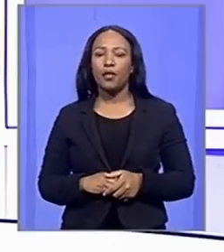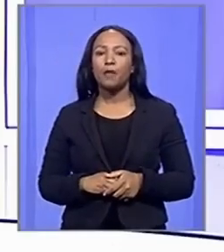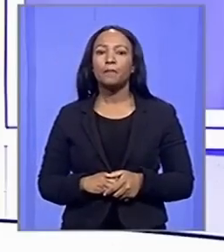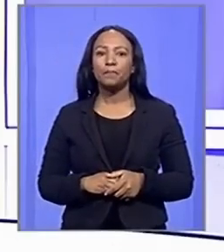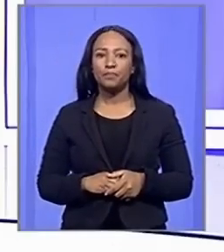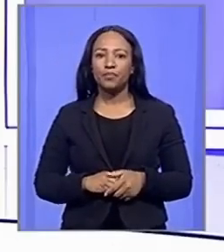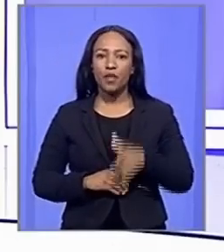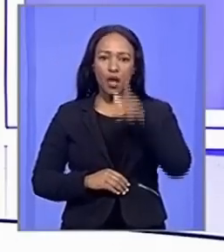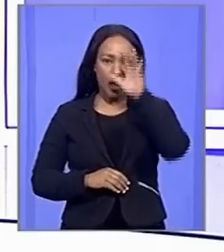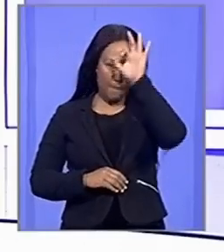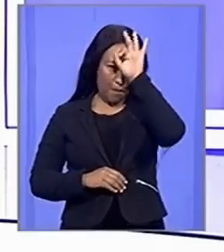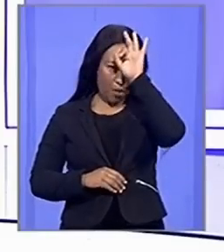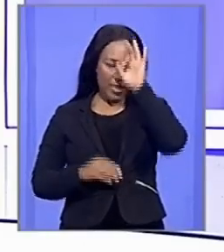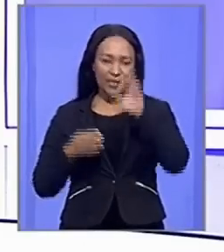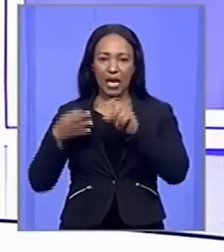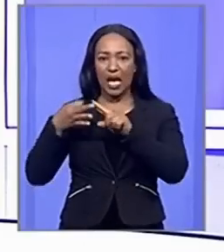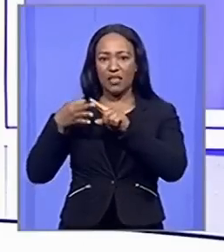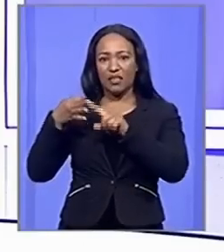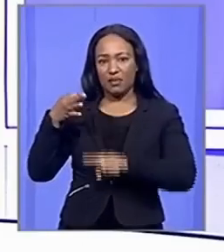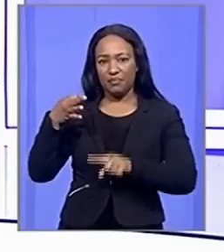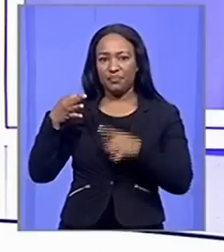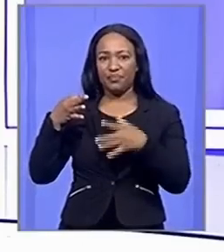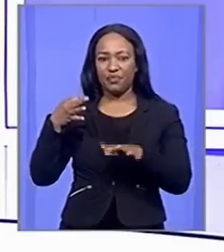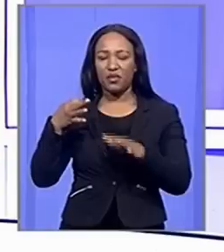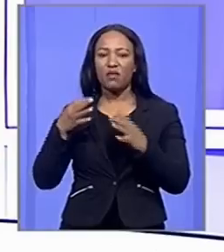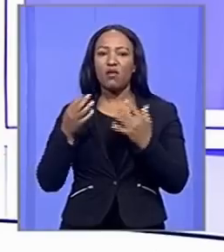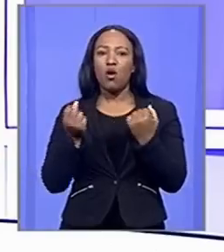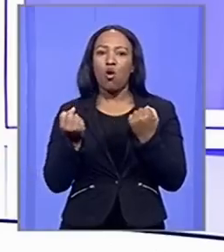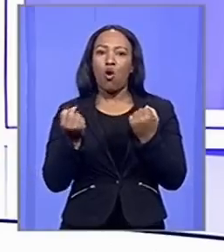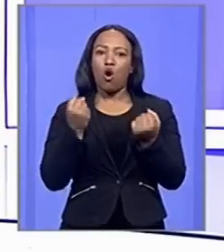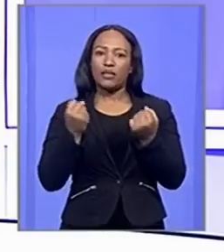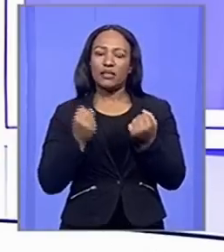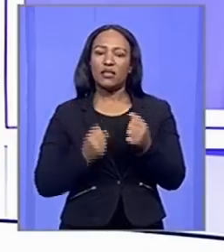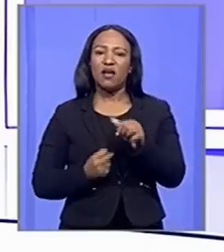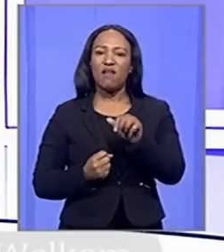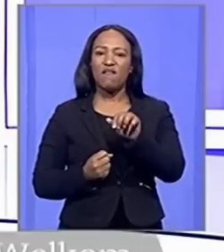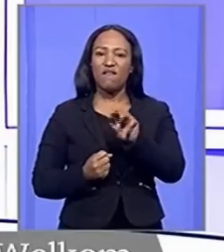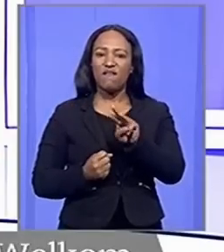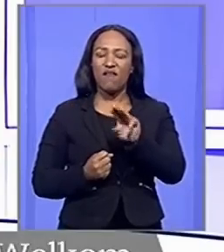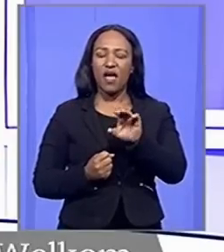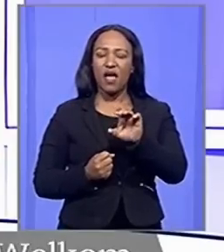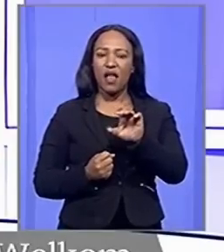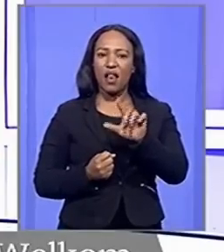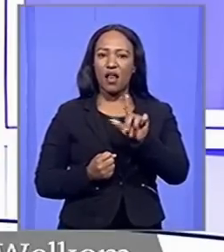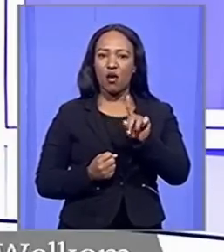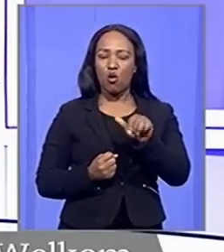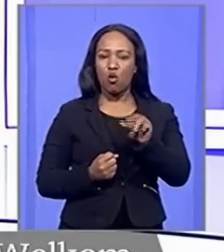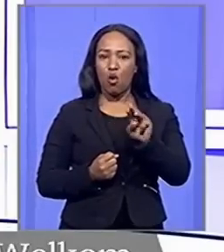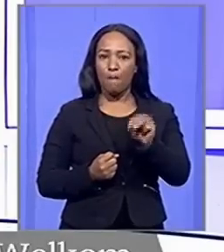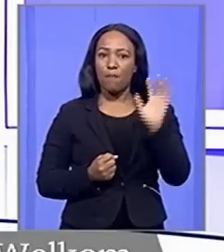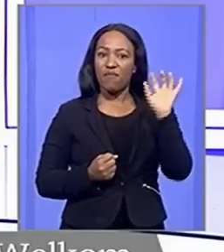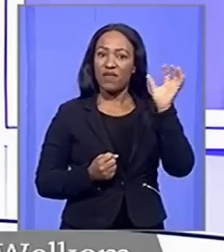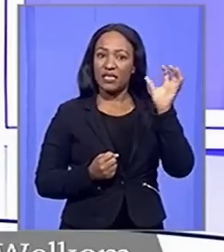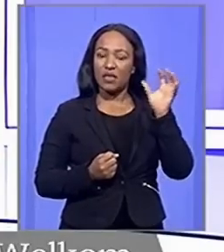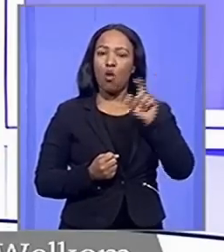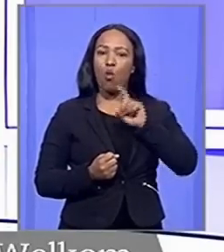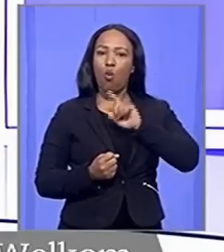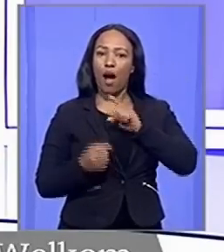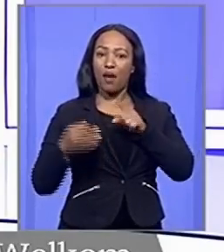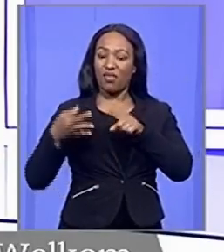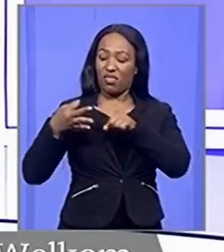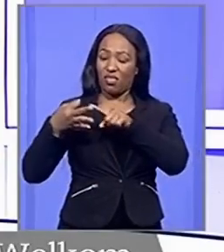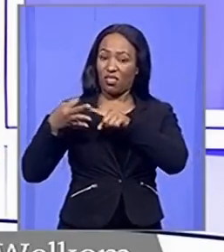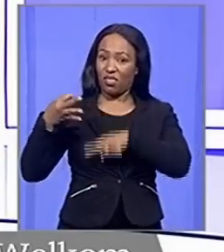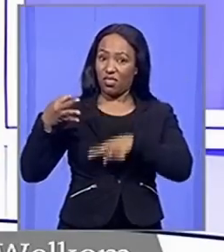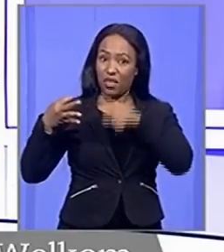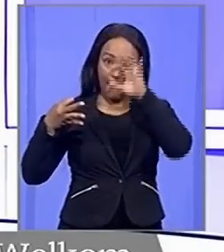Maphodisa a mararo a tšweletše ka boripana pele ga kgorotsheko ya magistrata wa Welkom ka Free State ka molato wa bogodu. Ka la pele phuphu